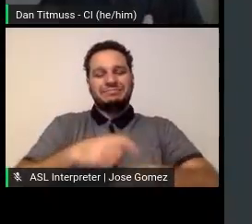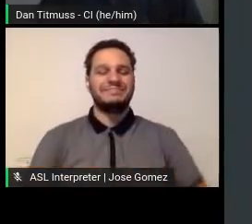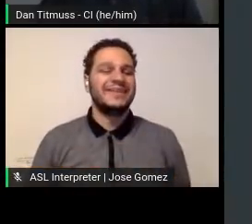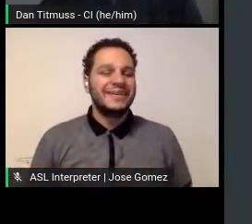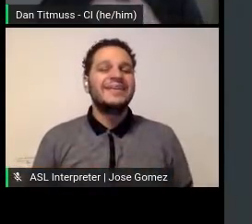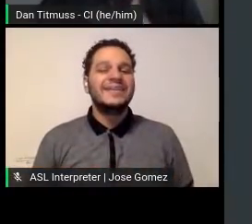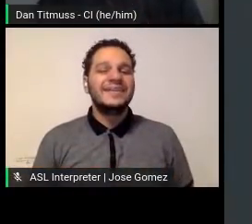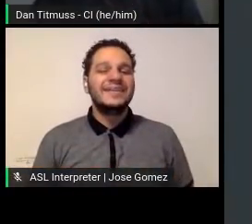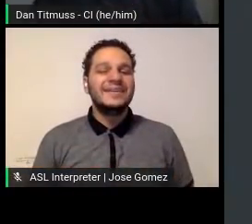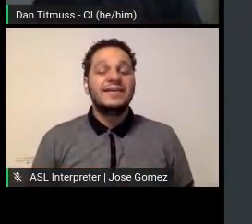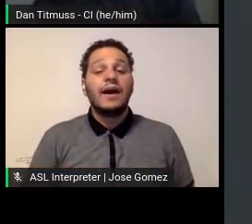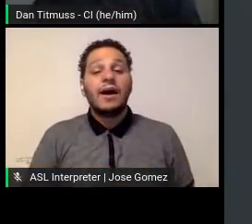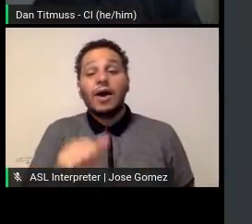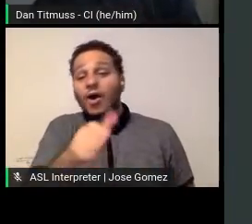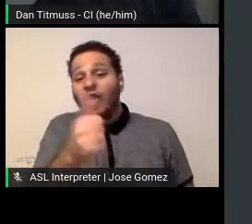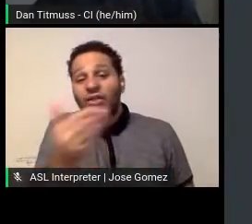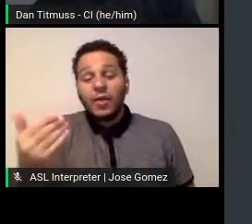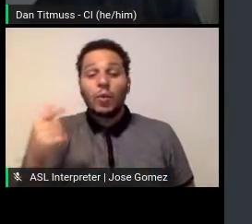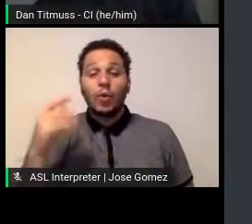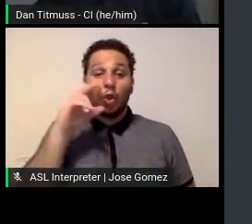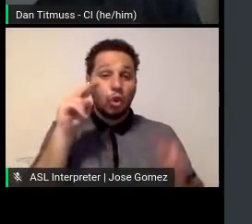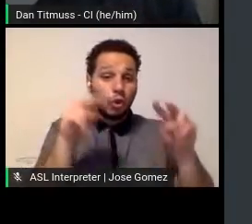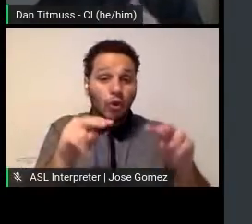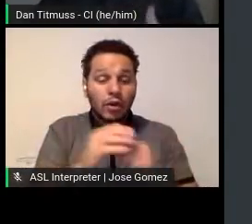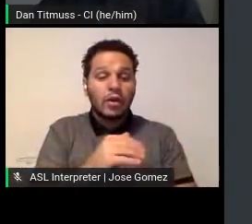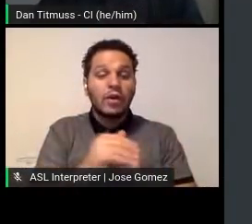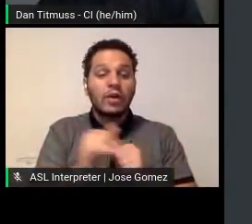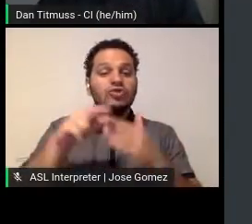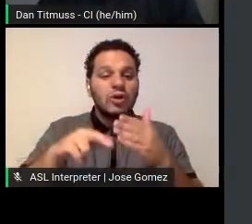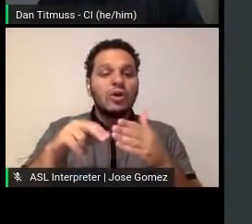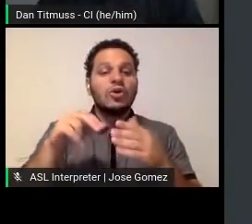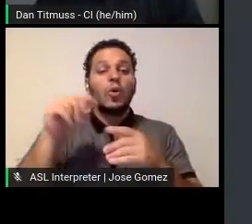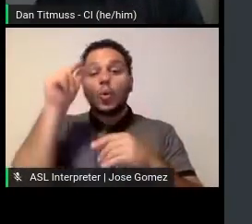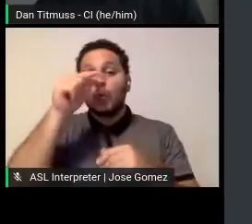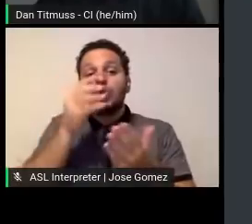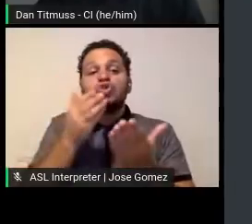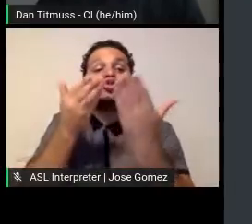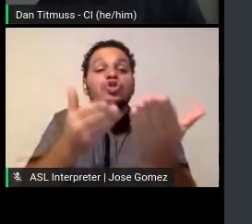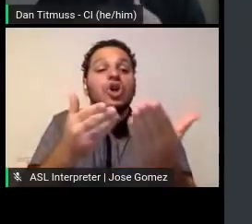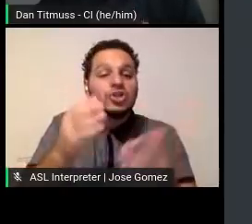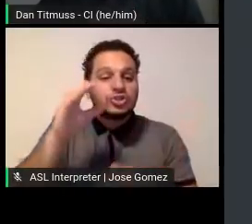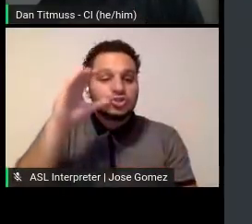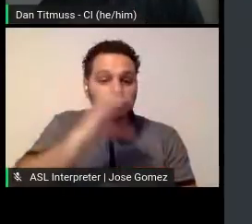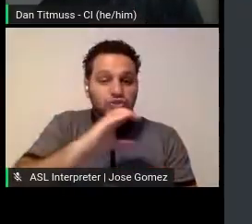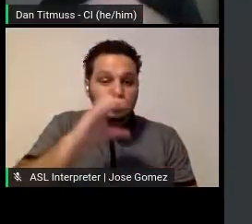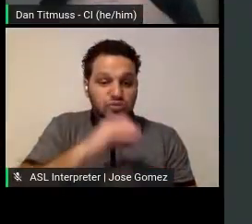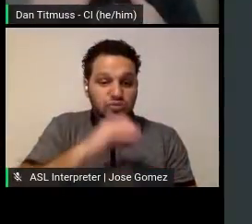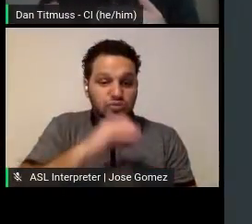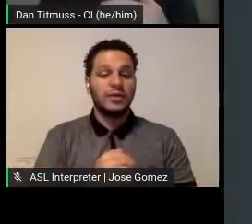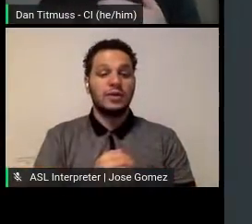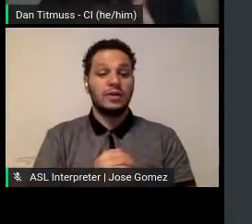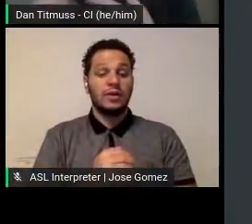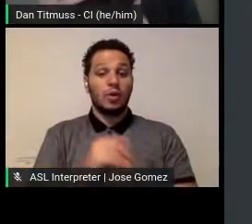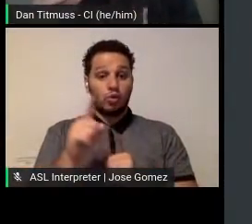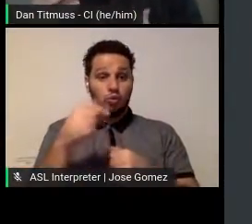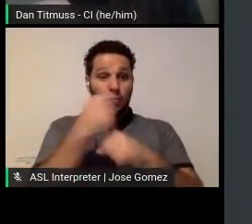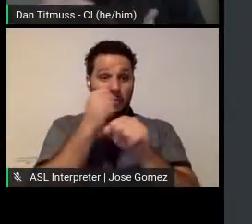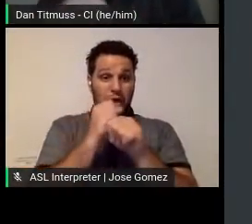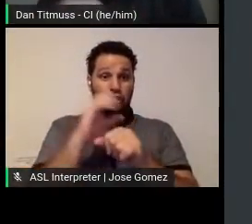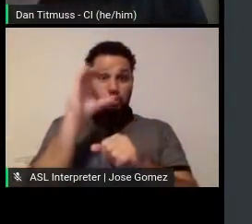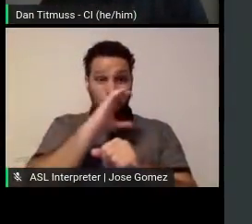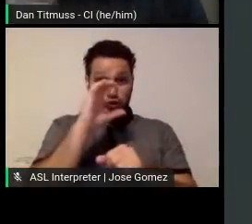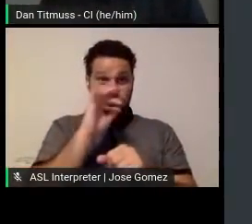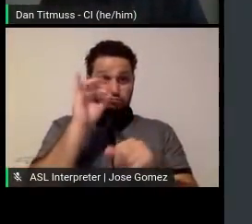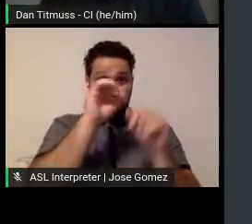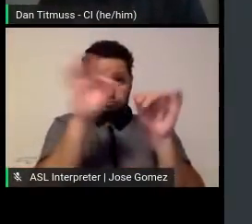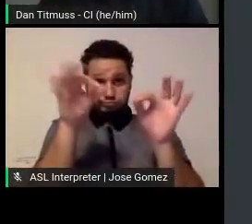Another thing we can look at is at the bottom of the search engine results page, Google's suggested searches. So here we've got, once you make the search, other searches